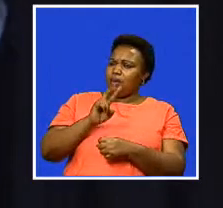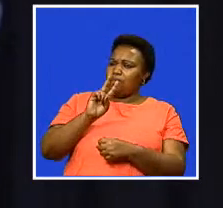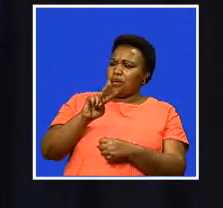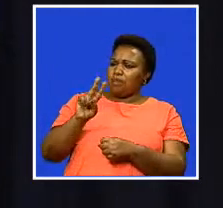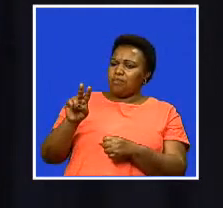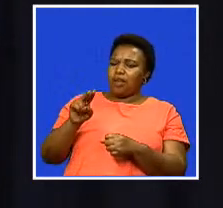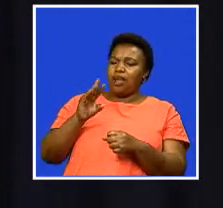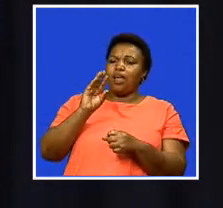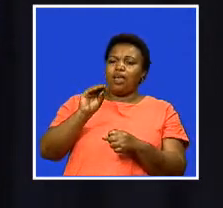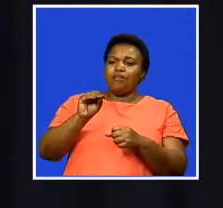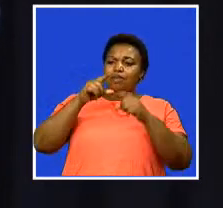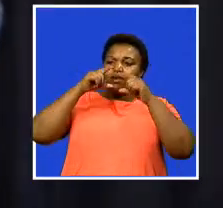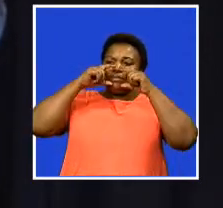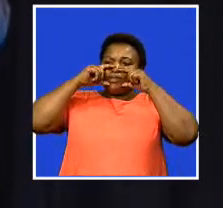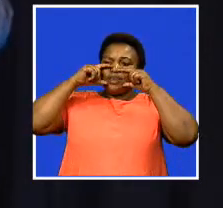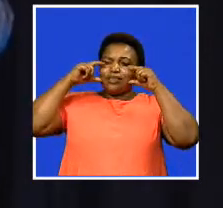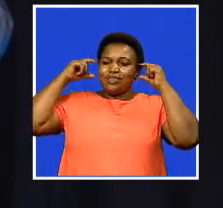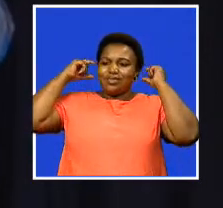imask